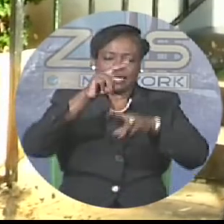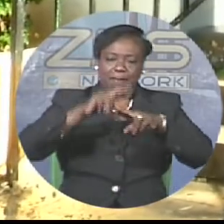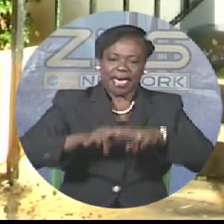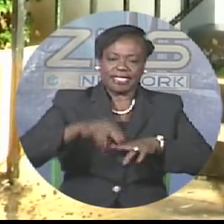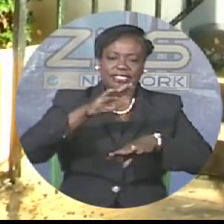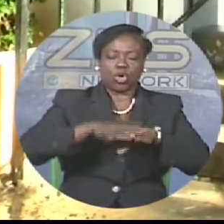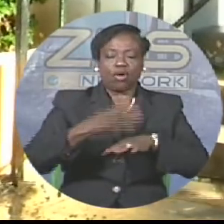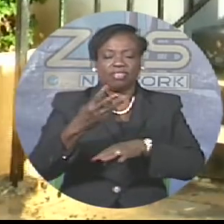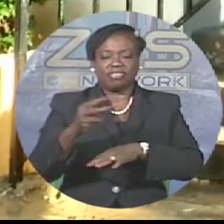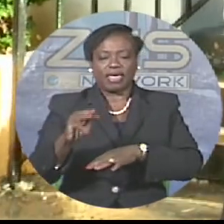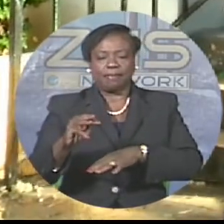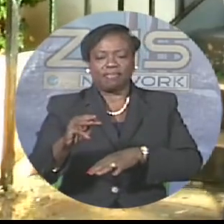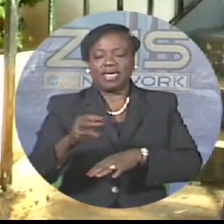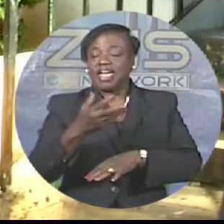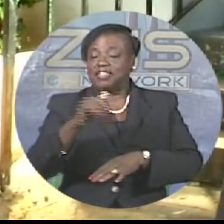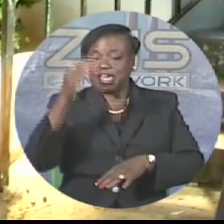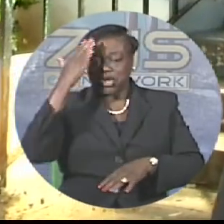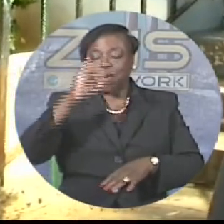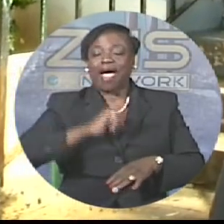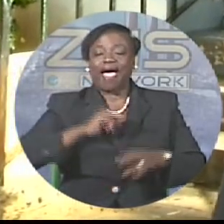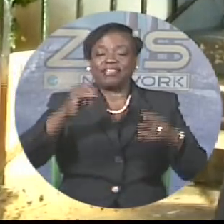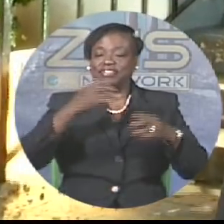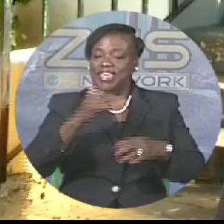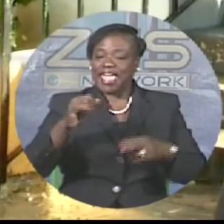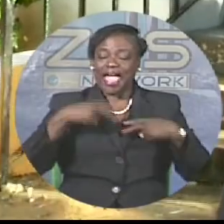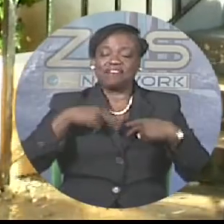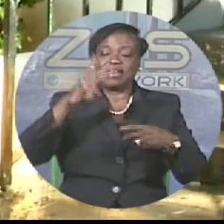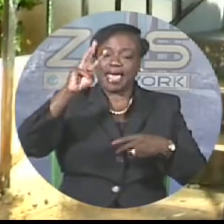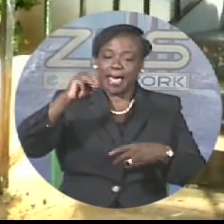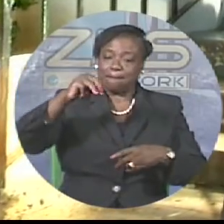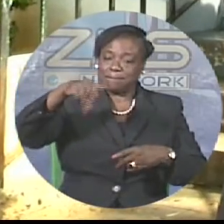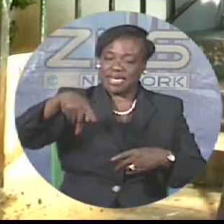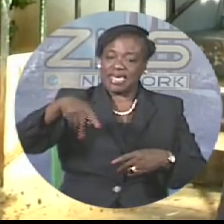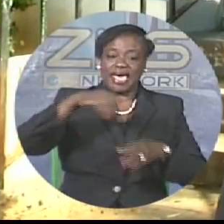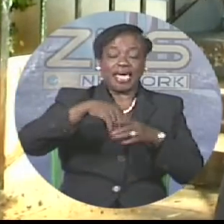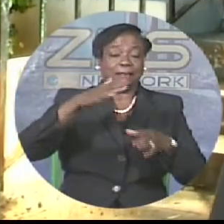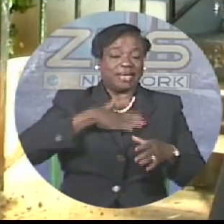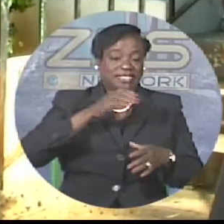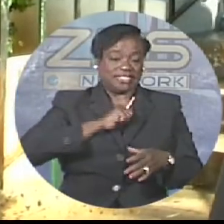they know that they have an MP in myself who will be there with them every step of the way.